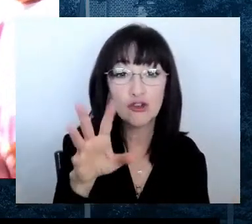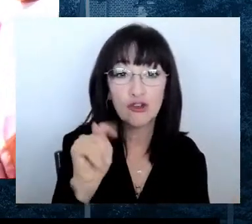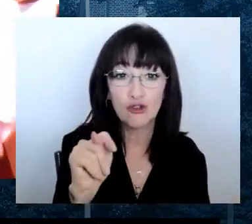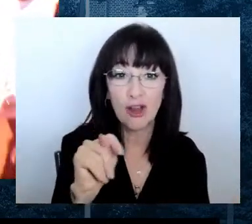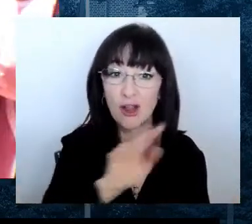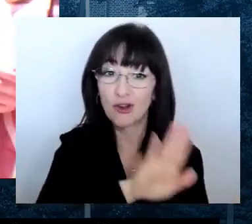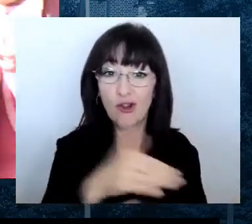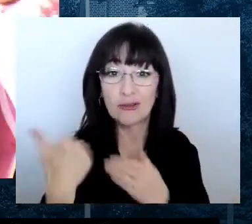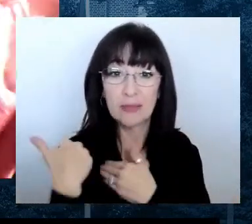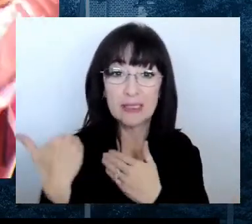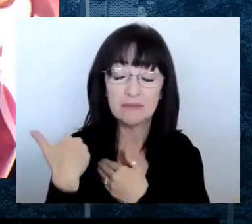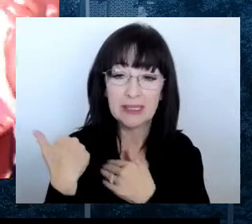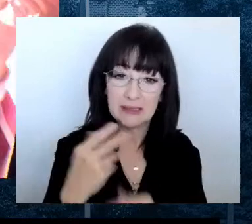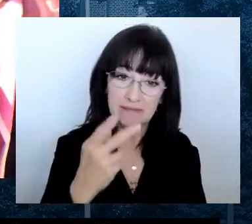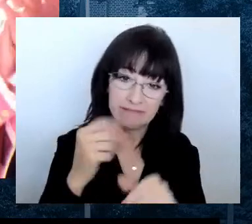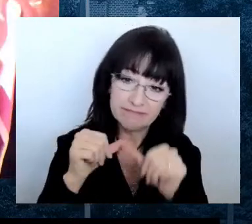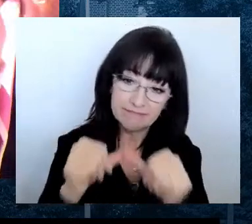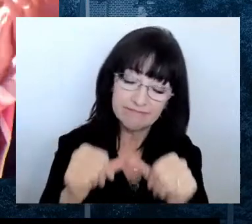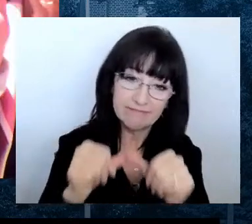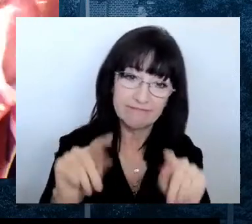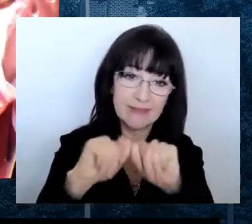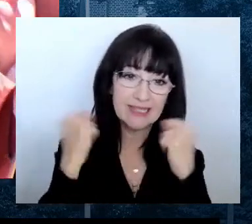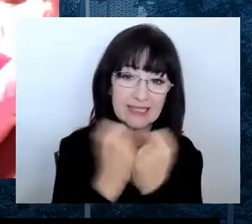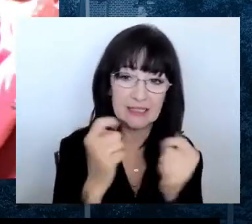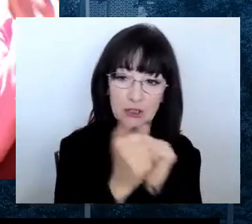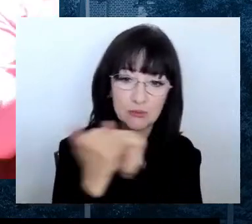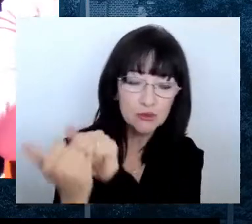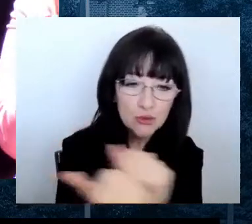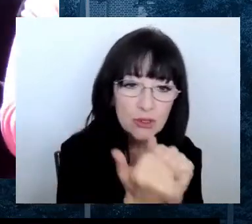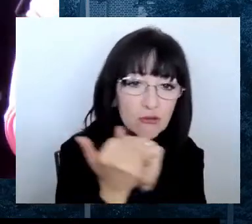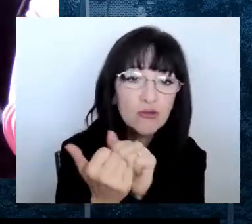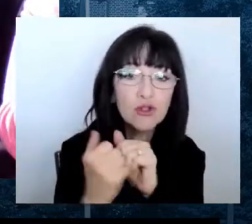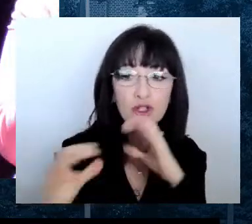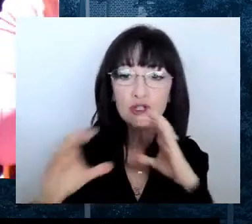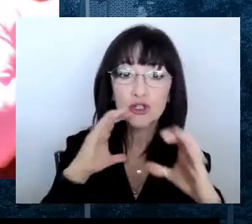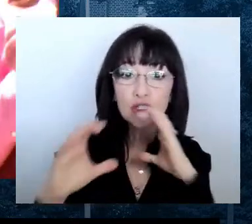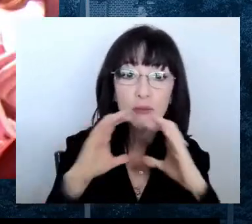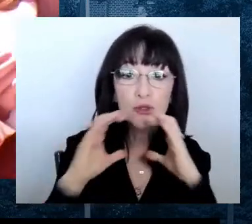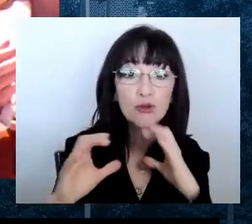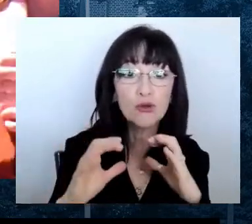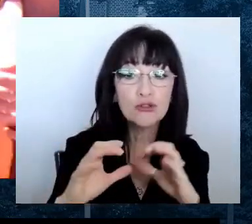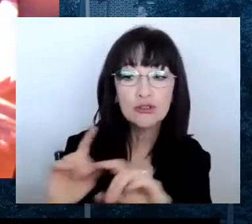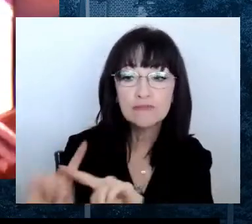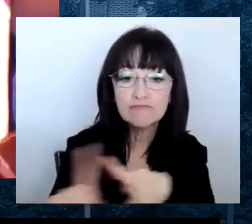and did a lot of communication with the sponsors of the legislation.